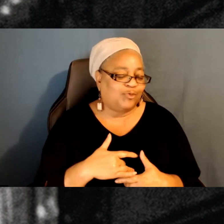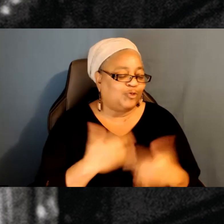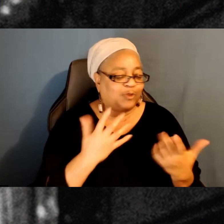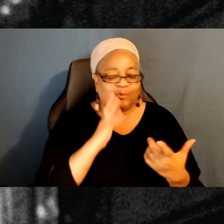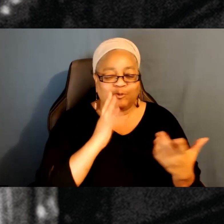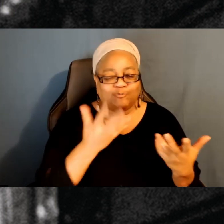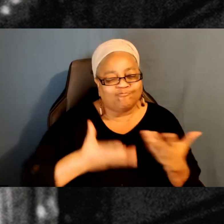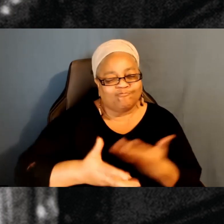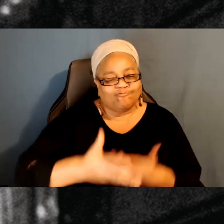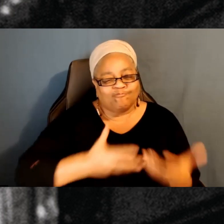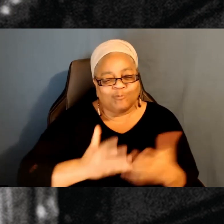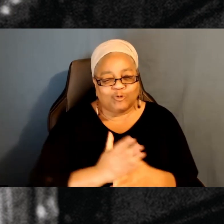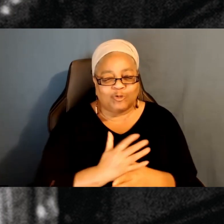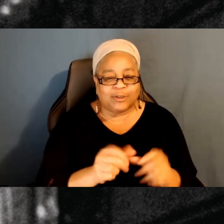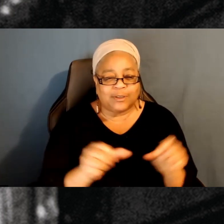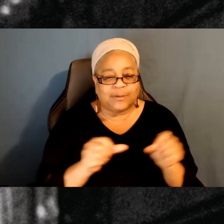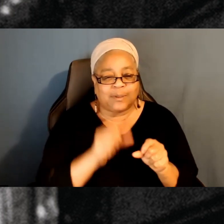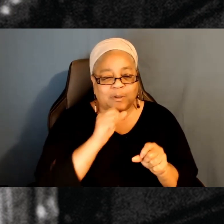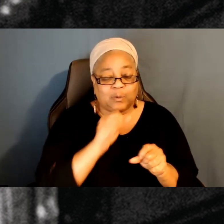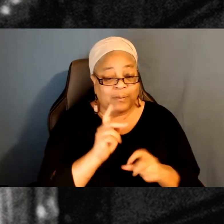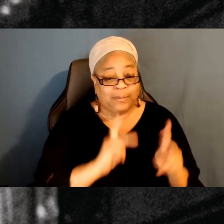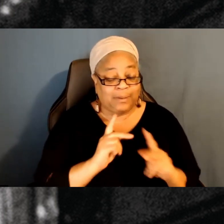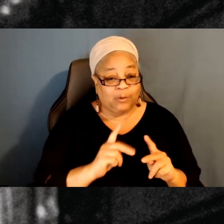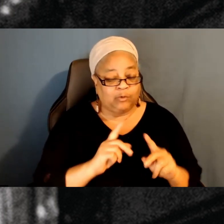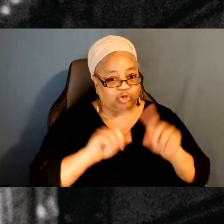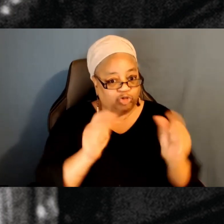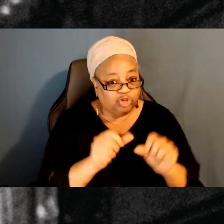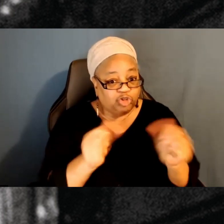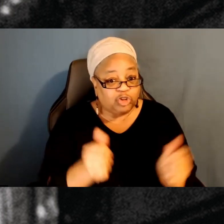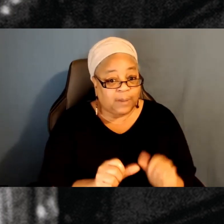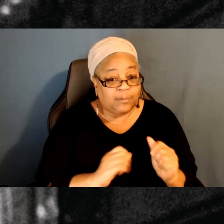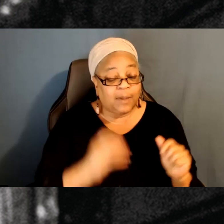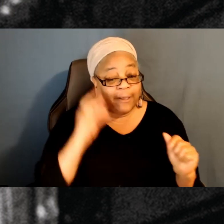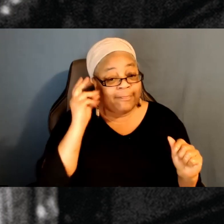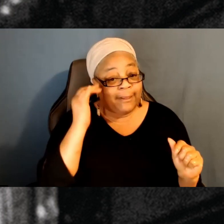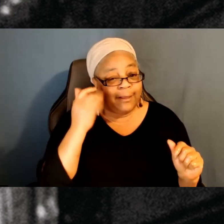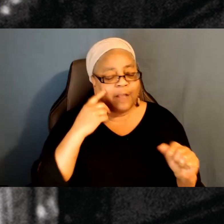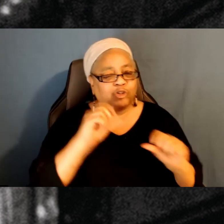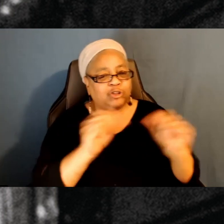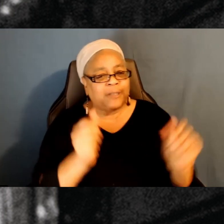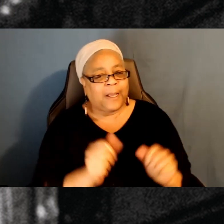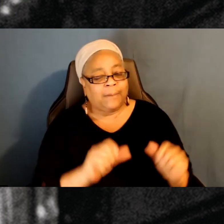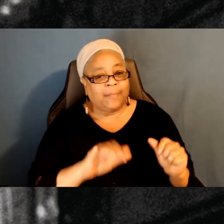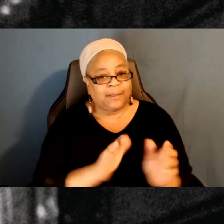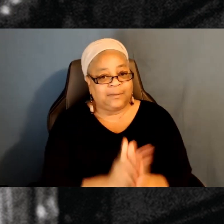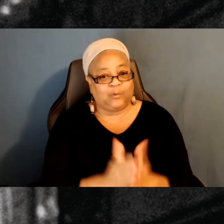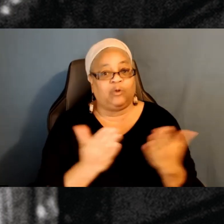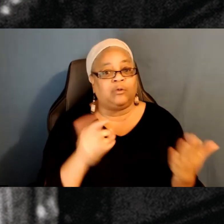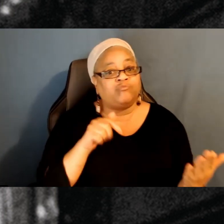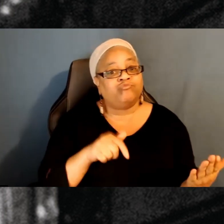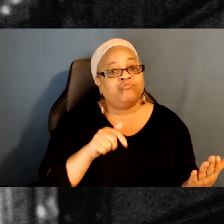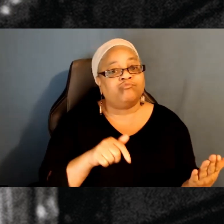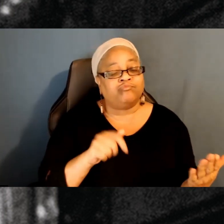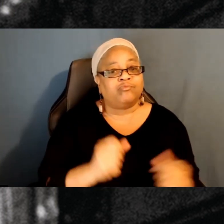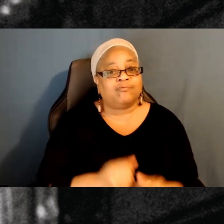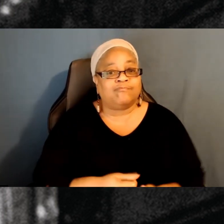of people whose work has truly shaped the way I think, and particularly shaped the way in which this book came